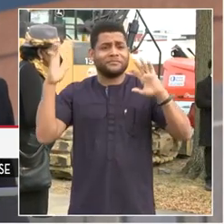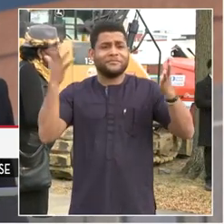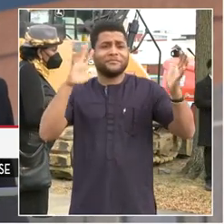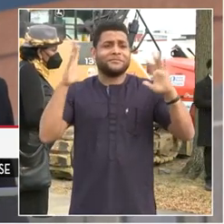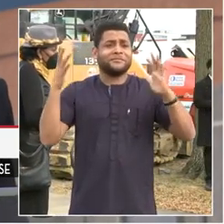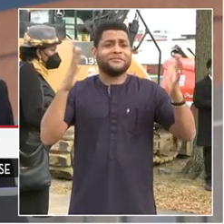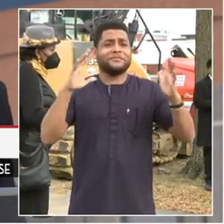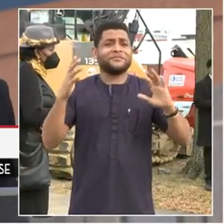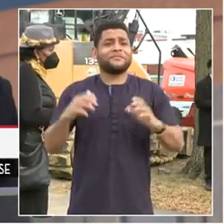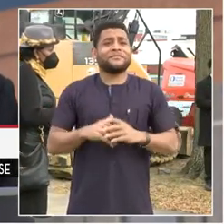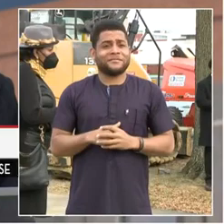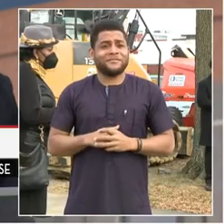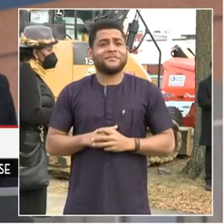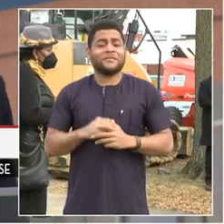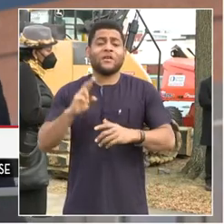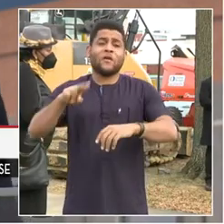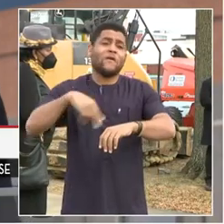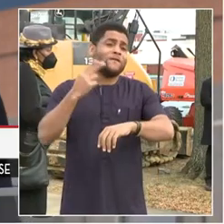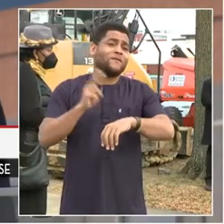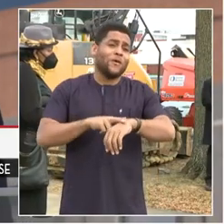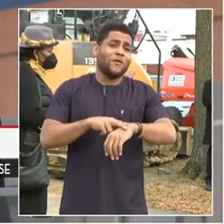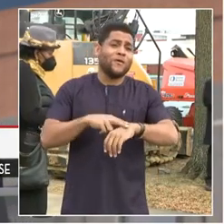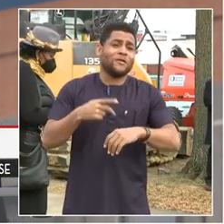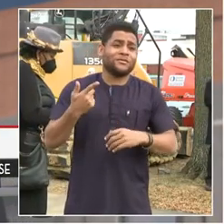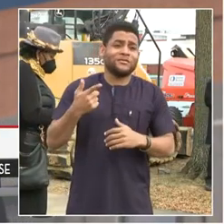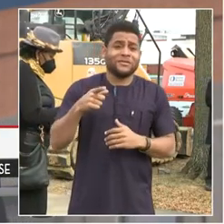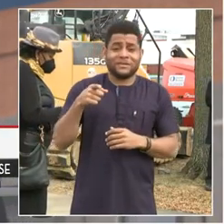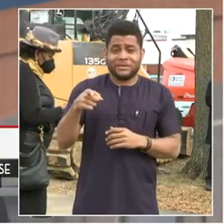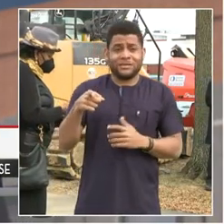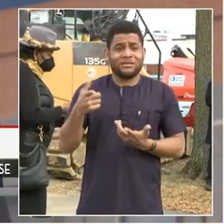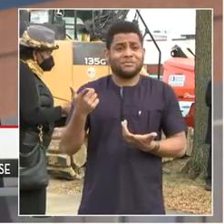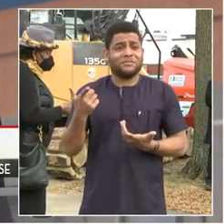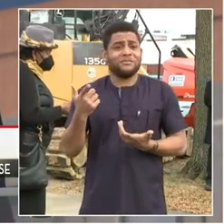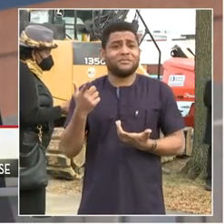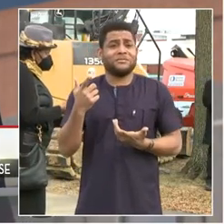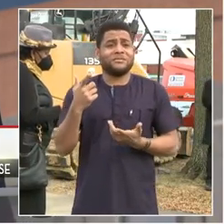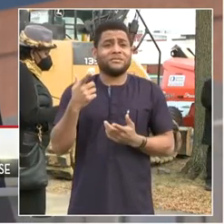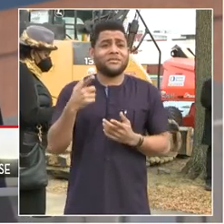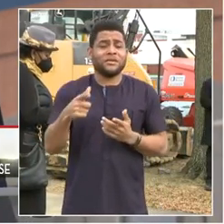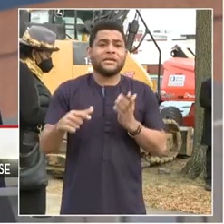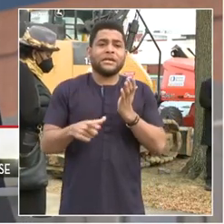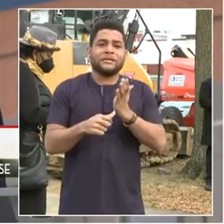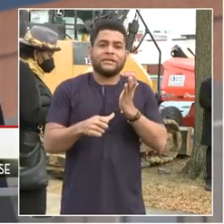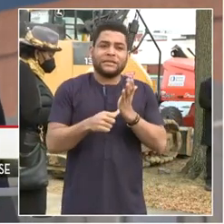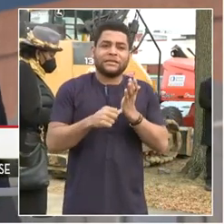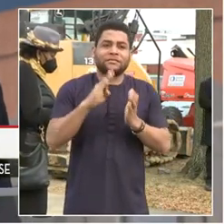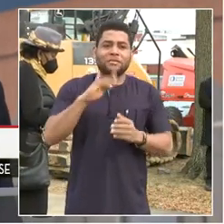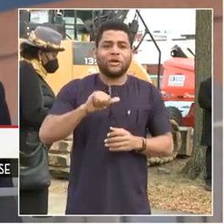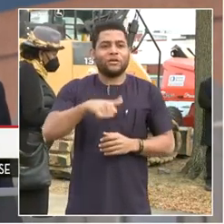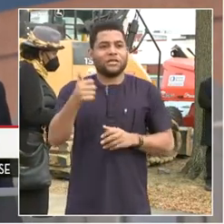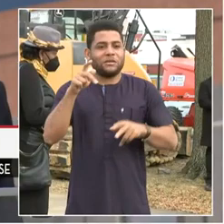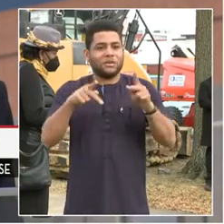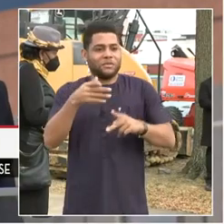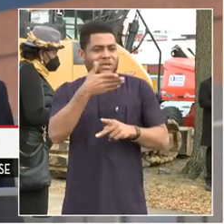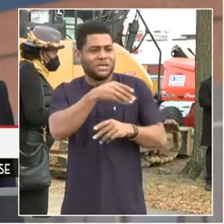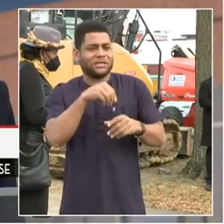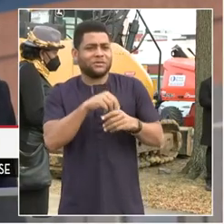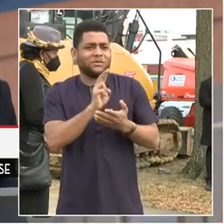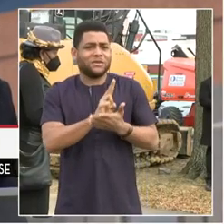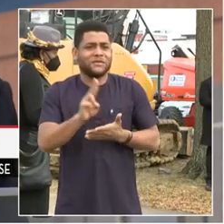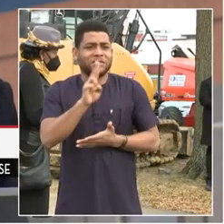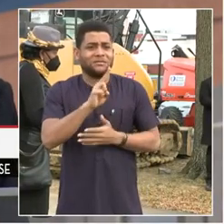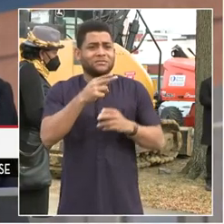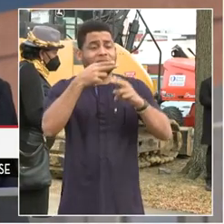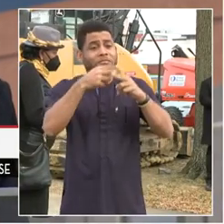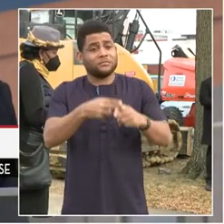And of course, he's been assisted by leaders at the university. These include now Dr.